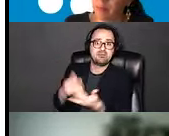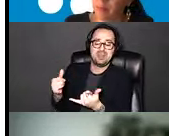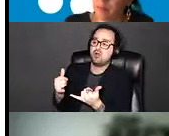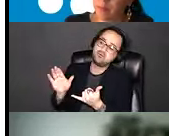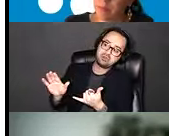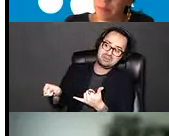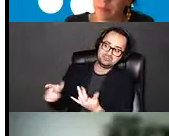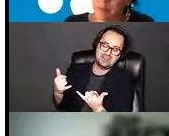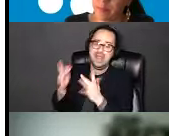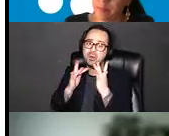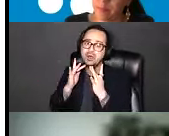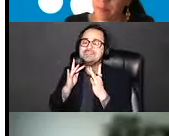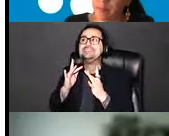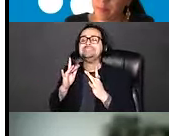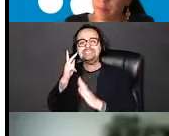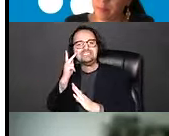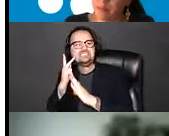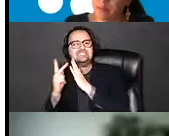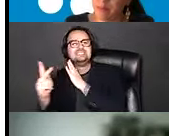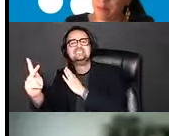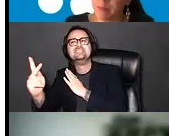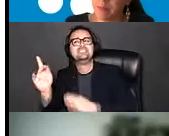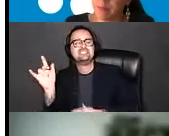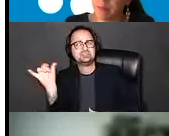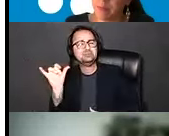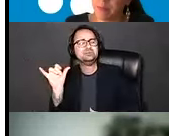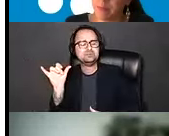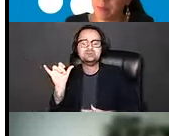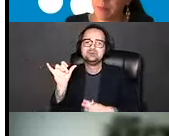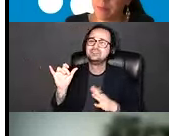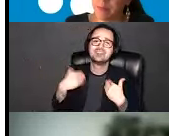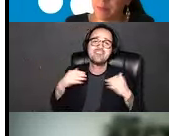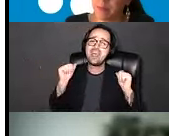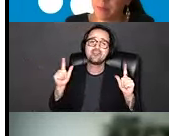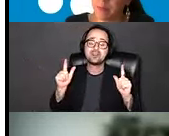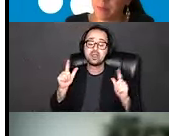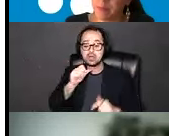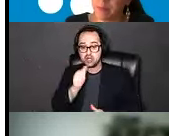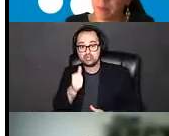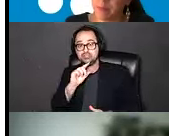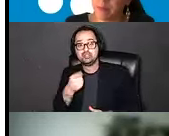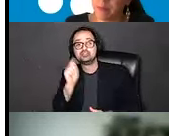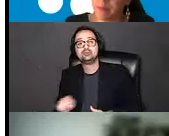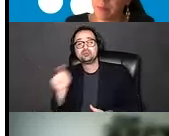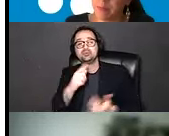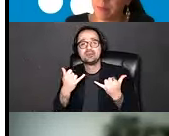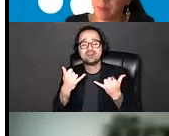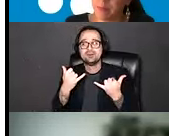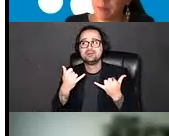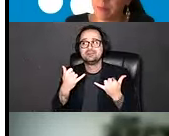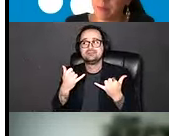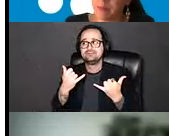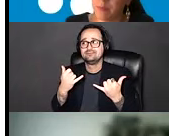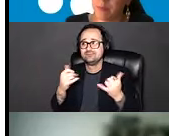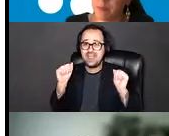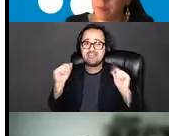needs when you're looking at long-term problems, but you've got everybody, not just you all, but everybody during this time has kind